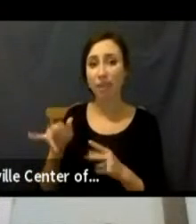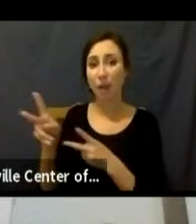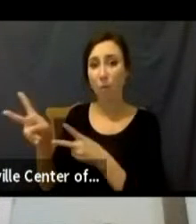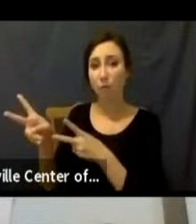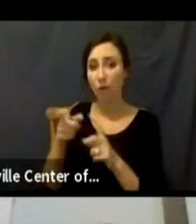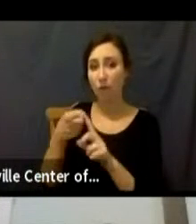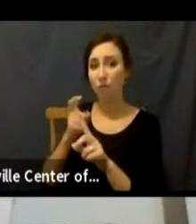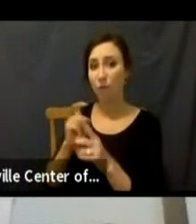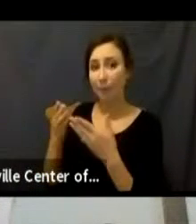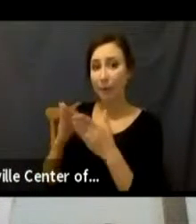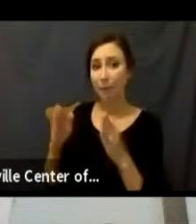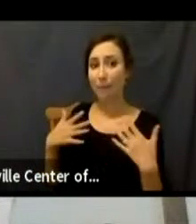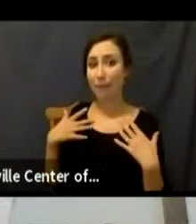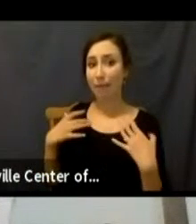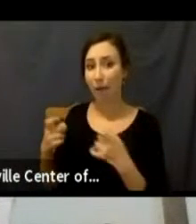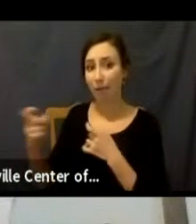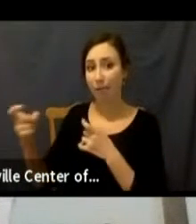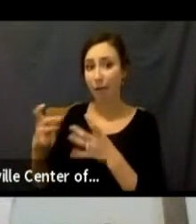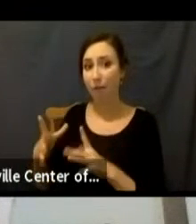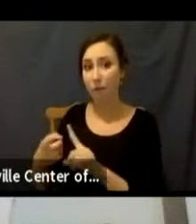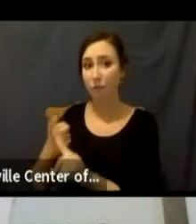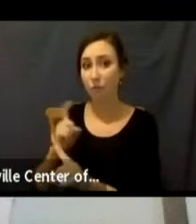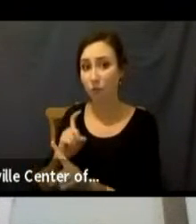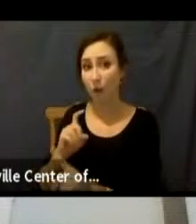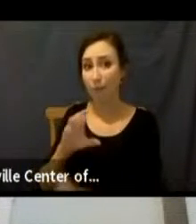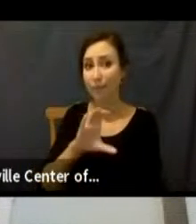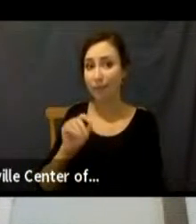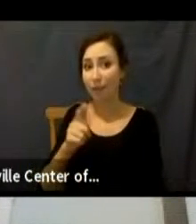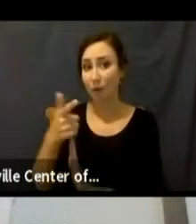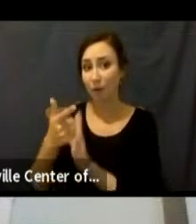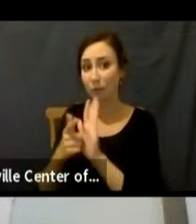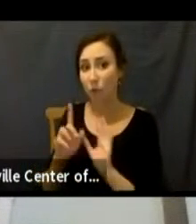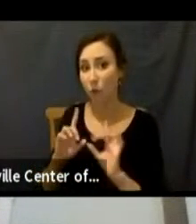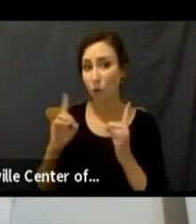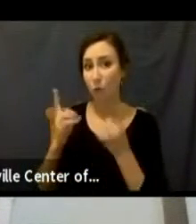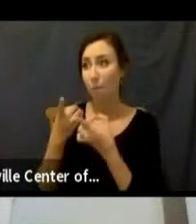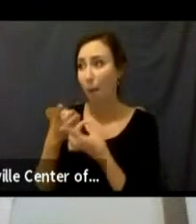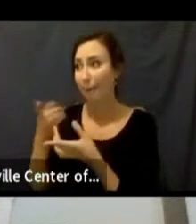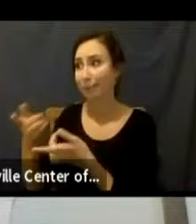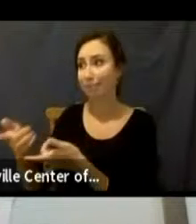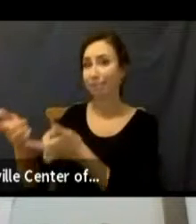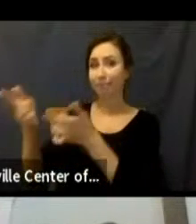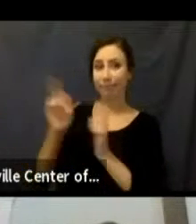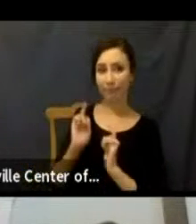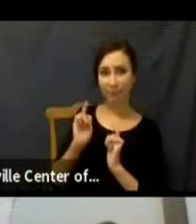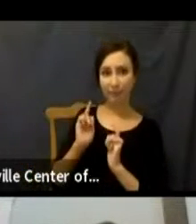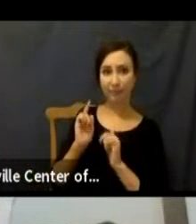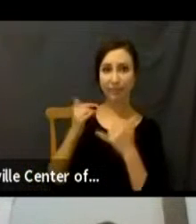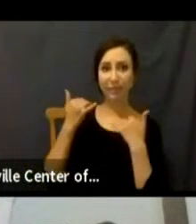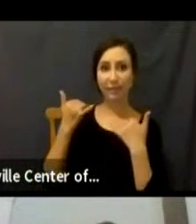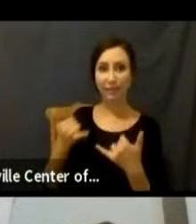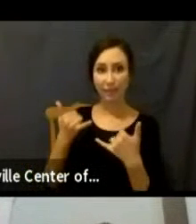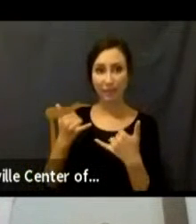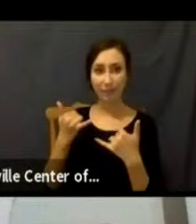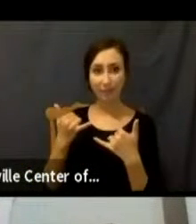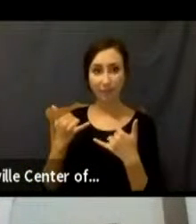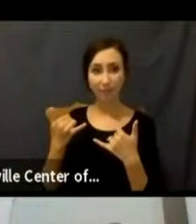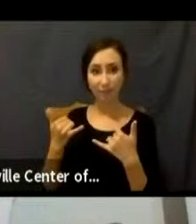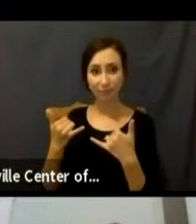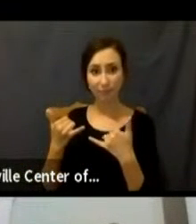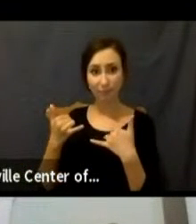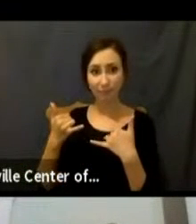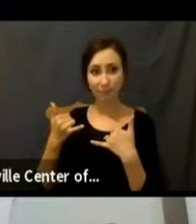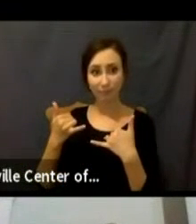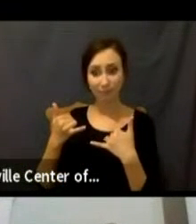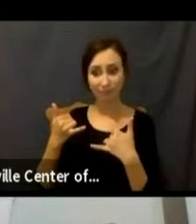officer by the county law department, given to us and now it's potentially being